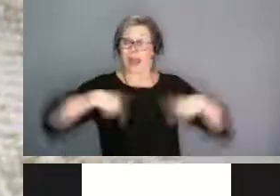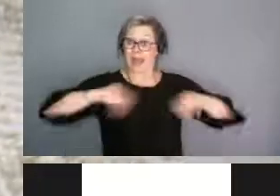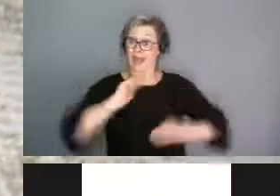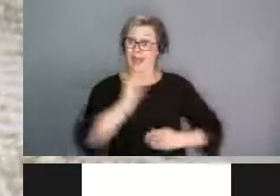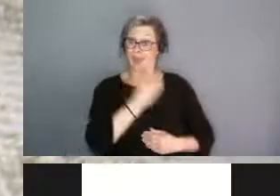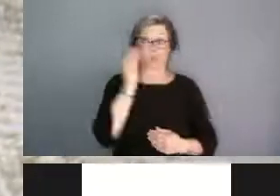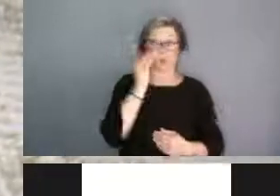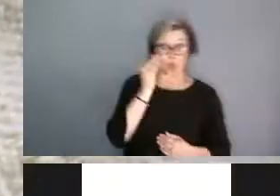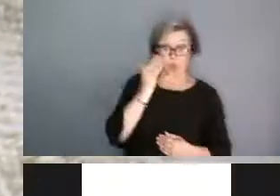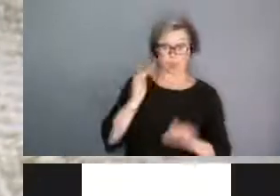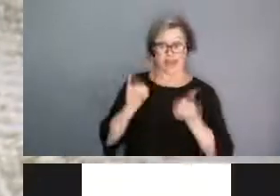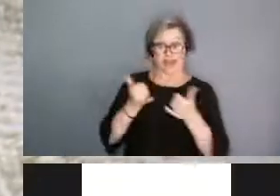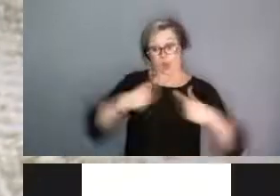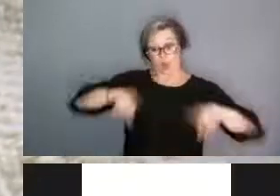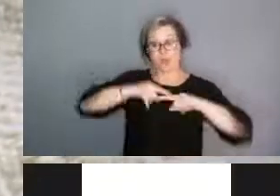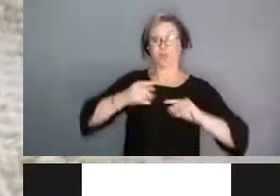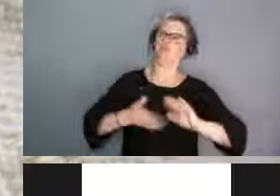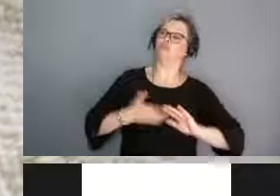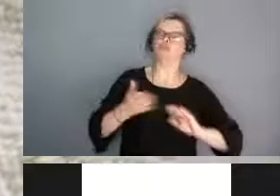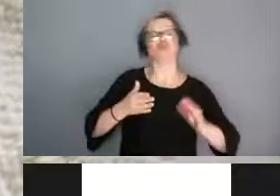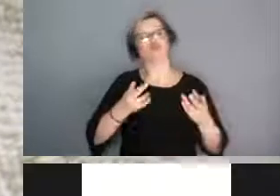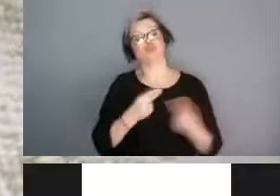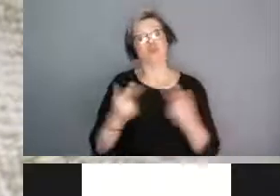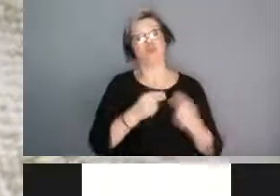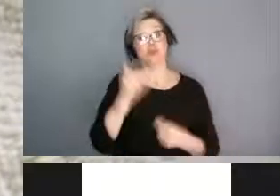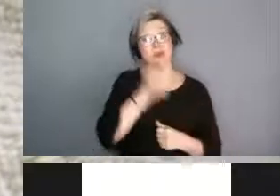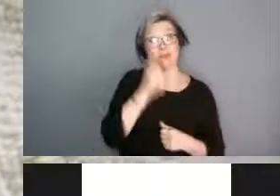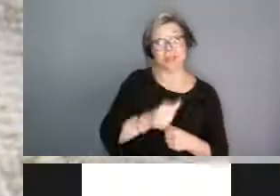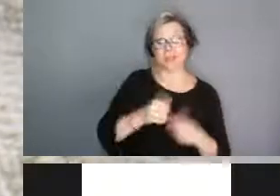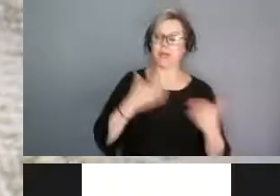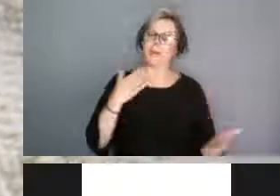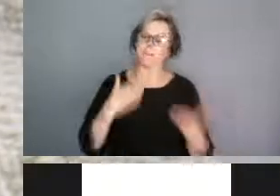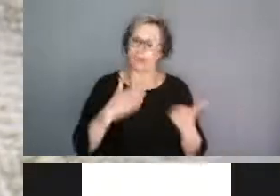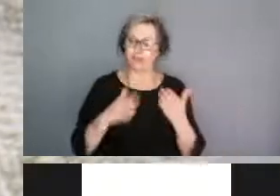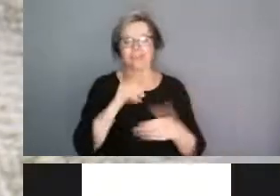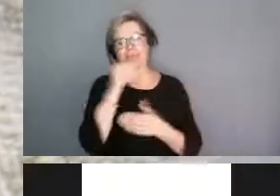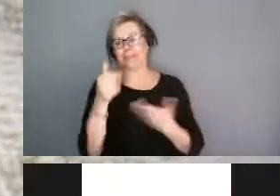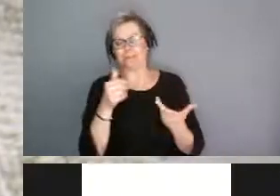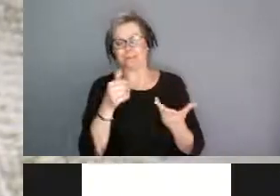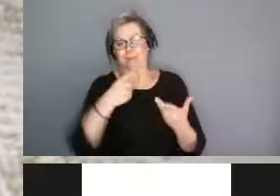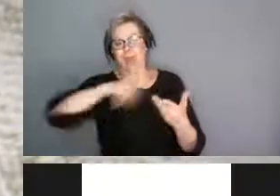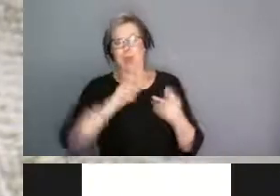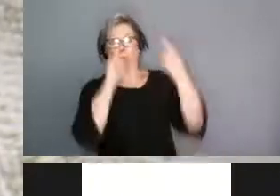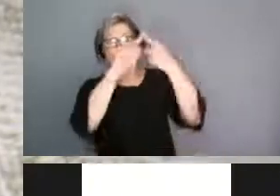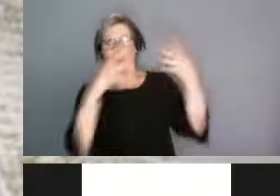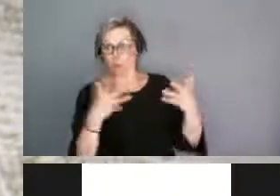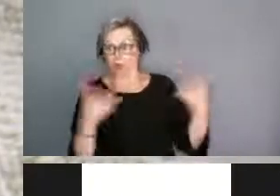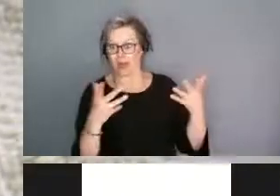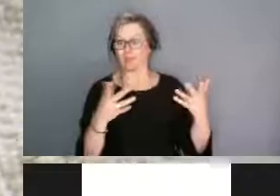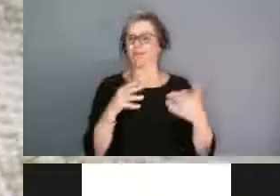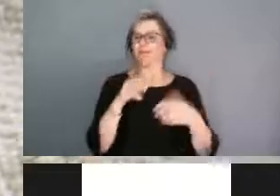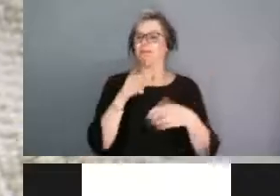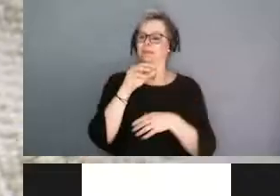be the priority as we work towards a safe, abuse-free Ontario for all seniors.